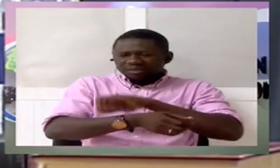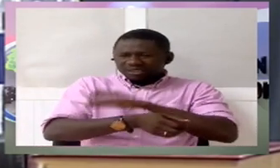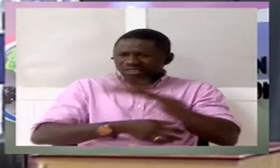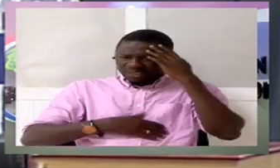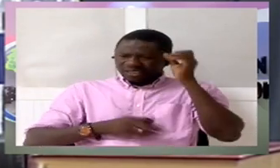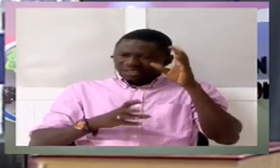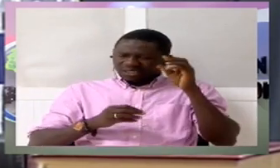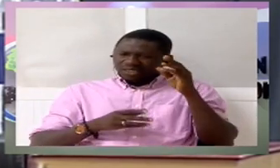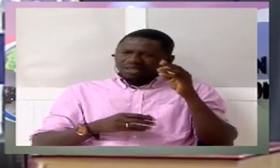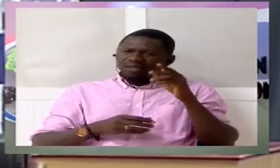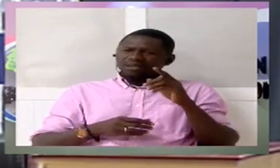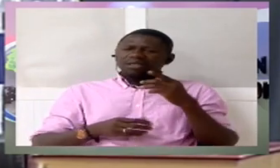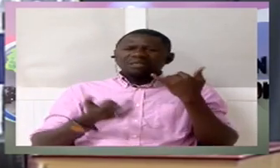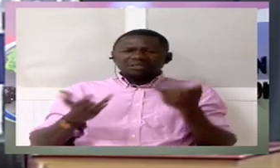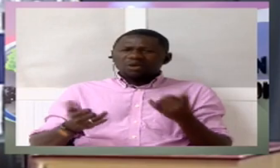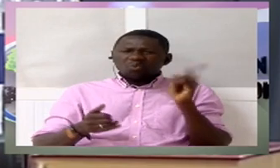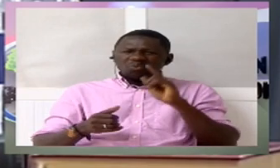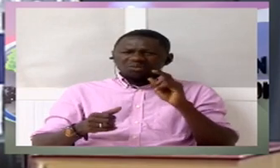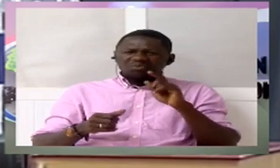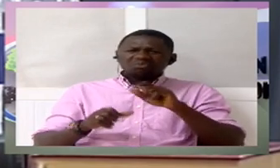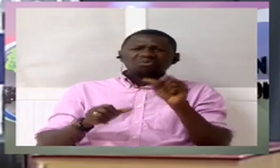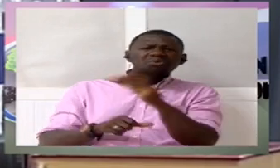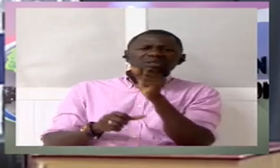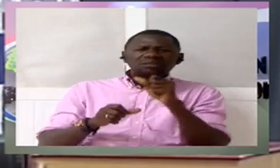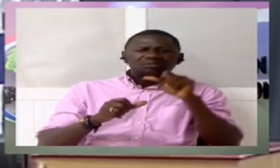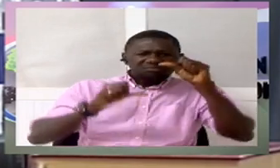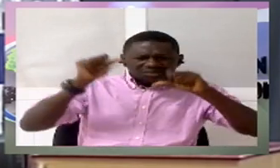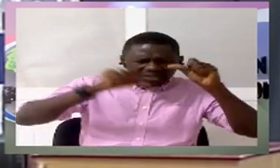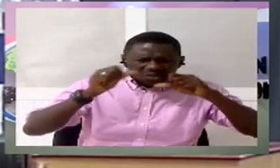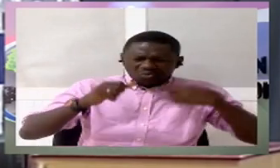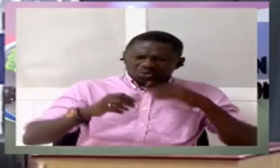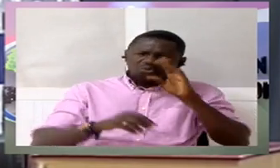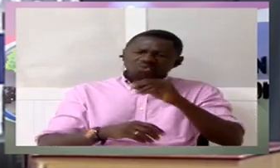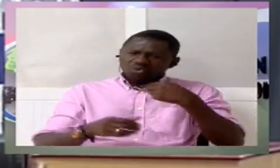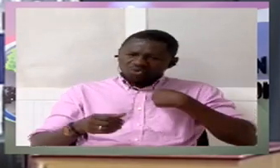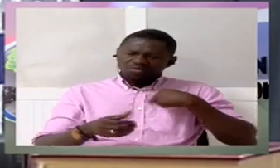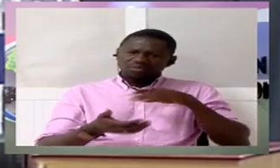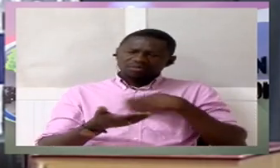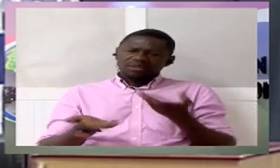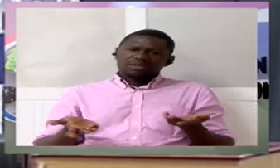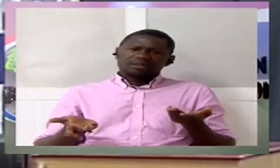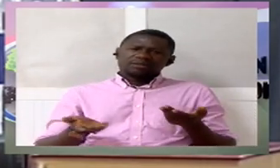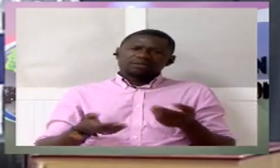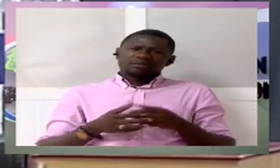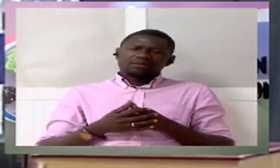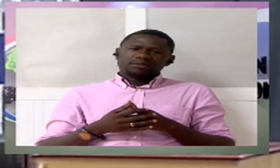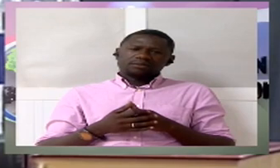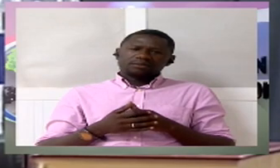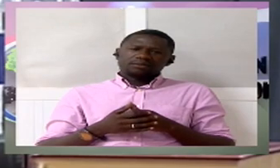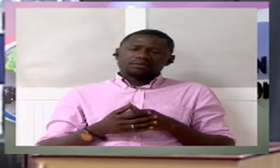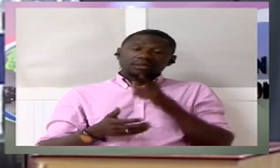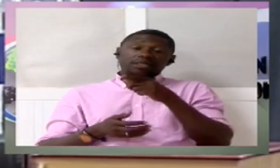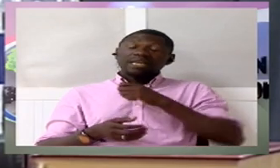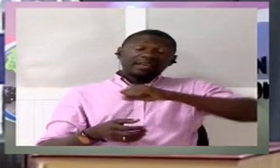to me. Now, what kind of test are you people going to carry out? Well, insister, Anika Diamu Nyameng, they were talking with authority.